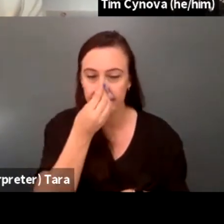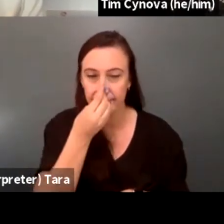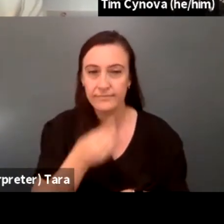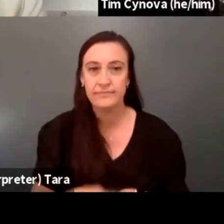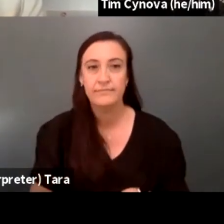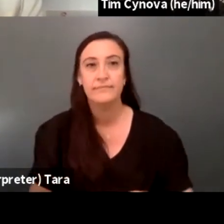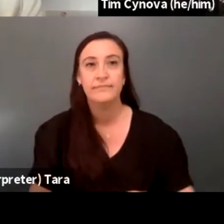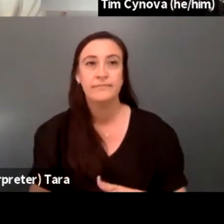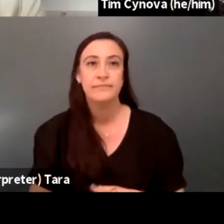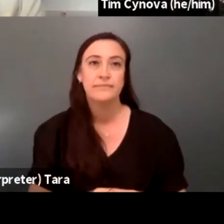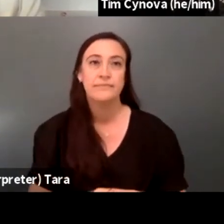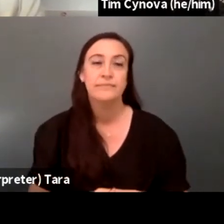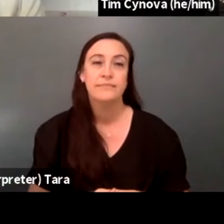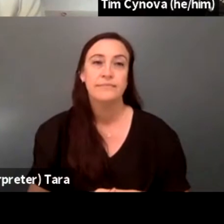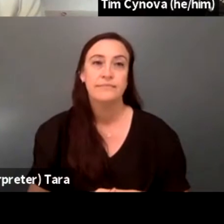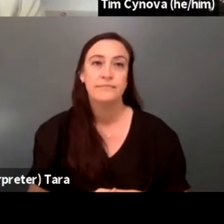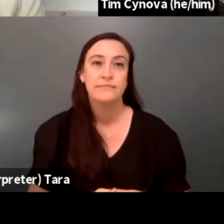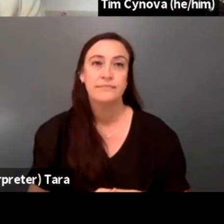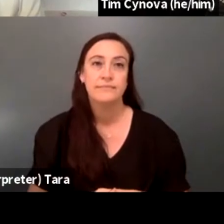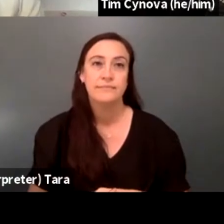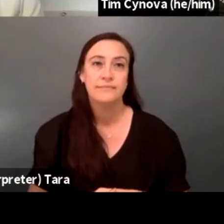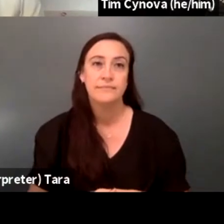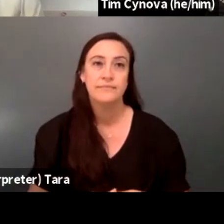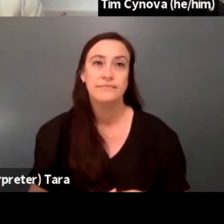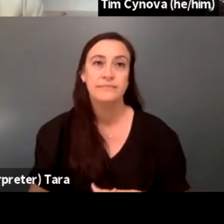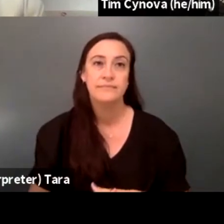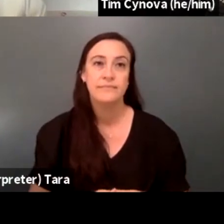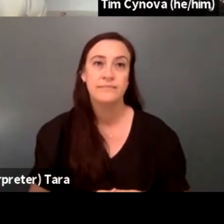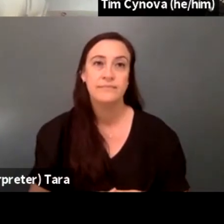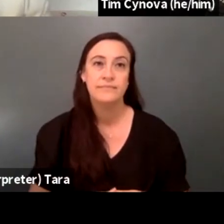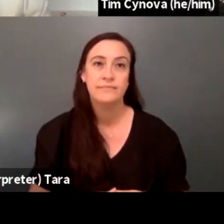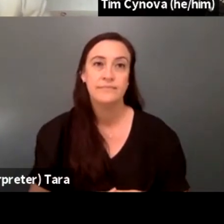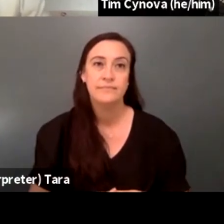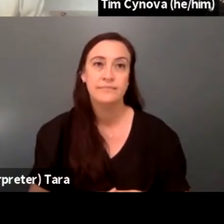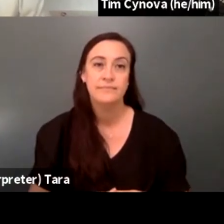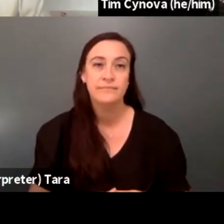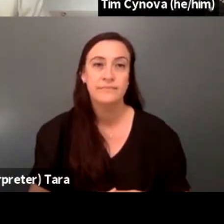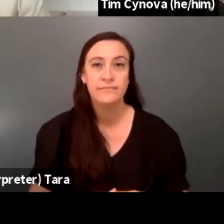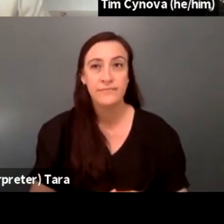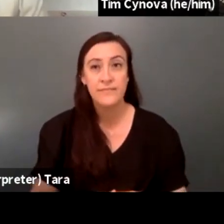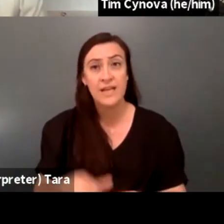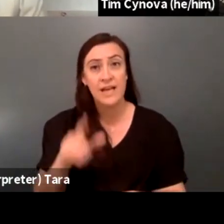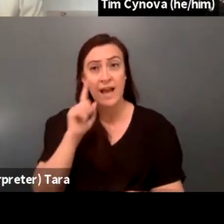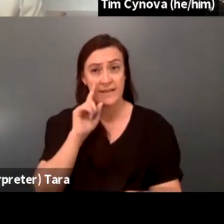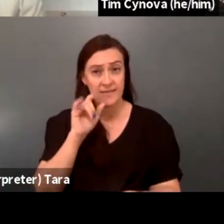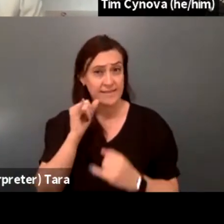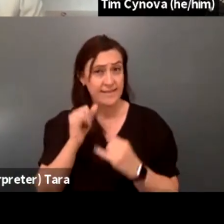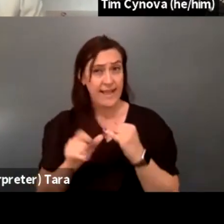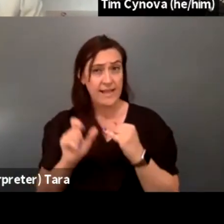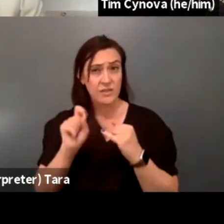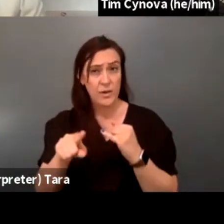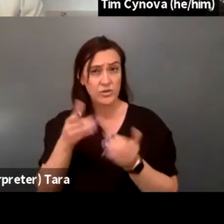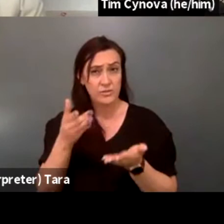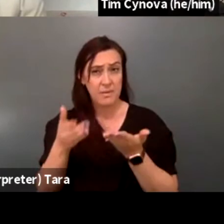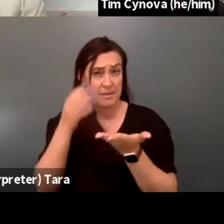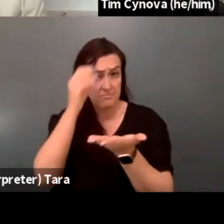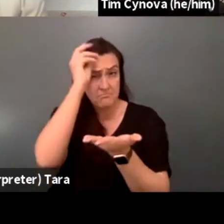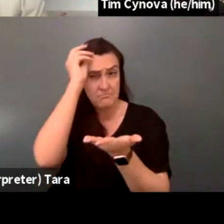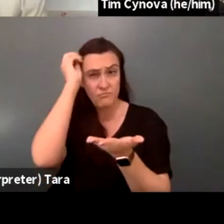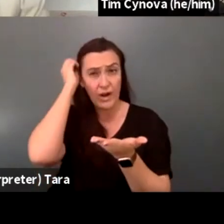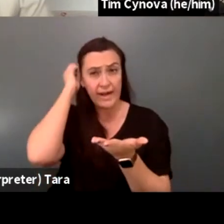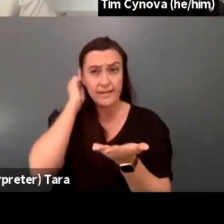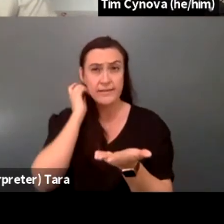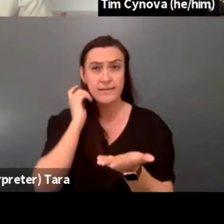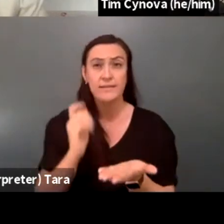I think that's probably, Kinsey, correct me if I'm wrong, I think that's probably our last question, right?